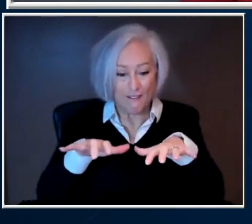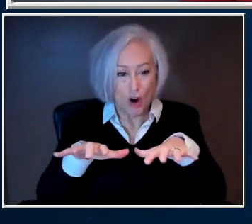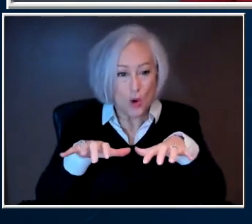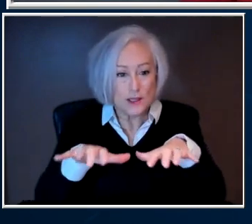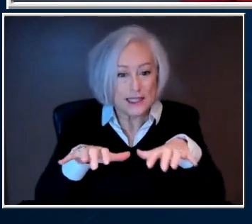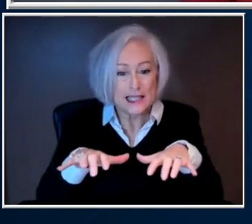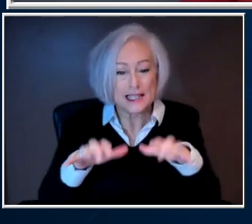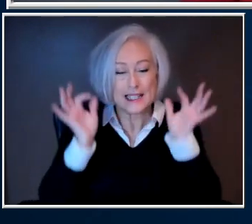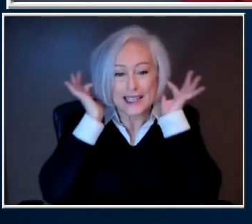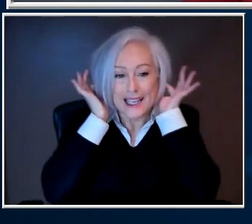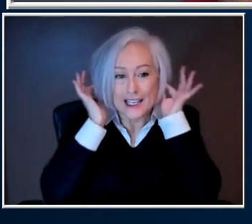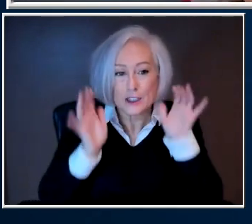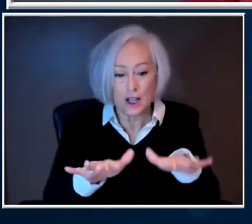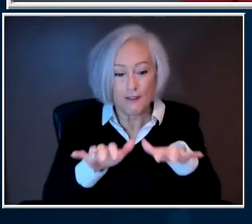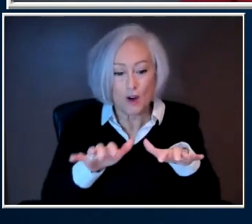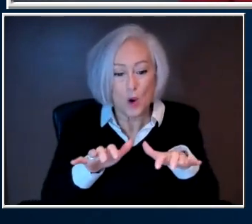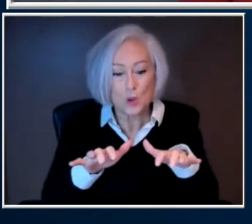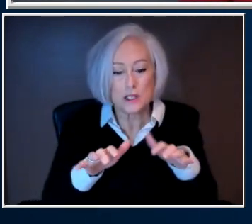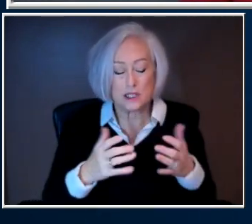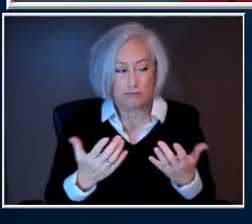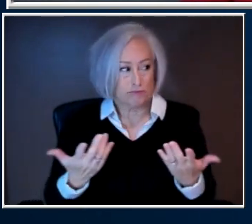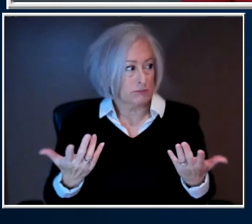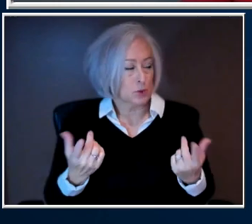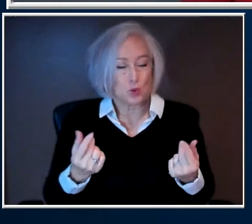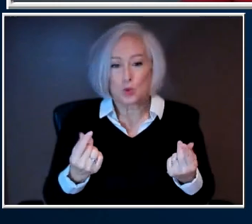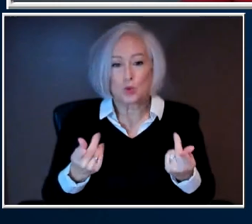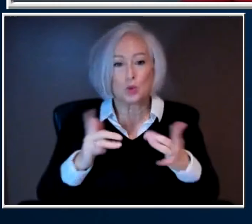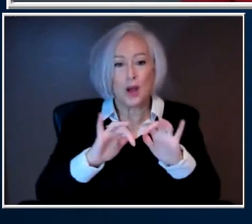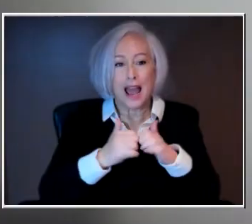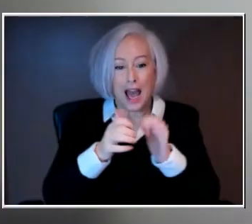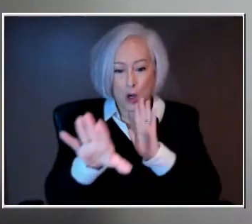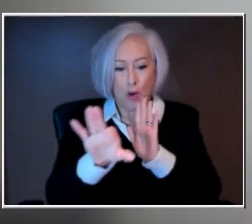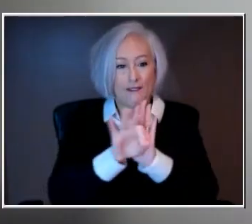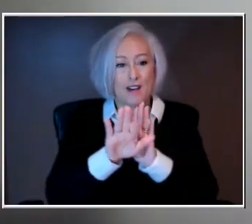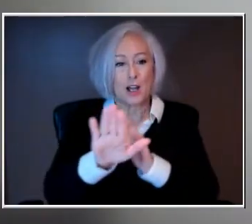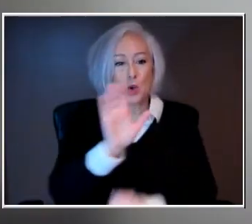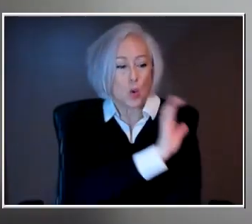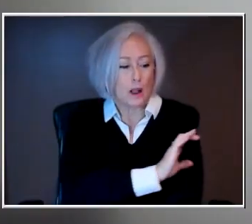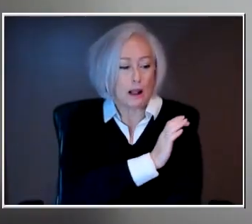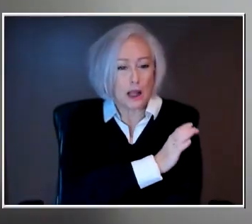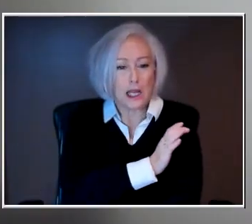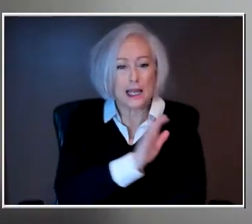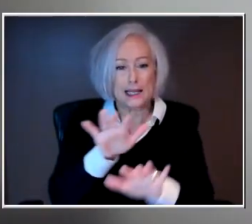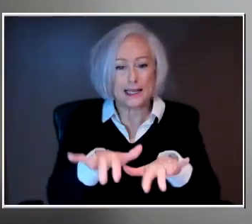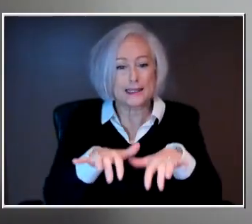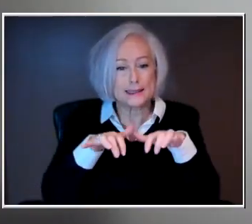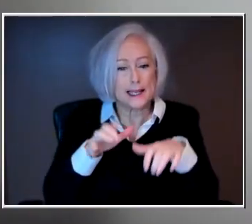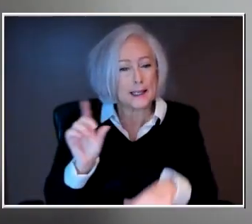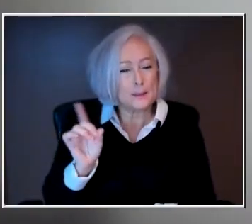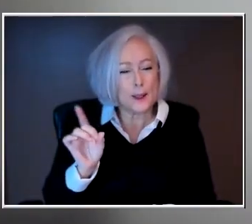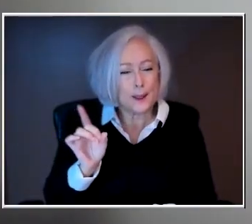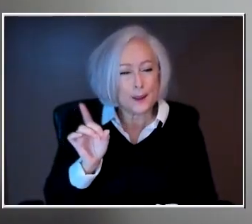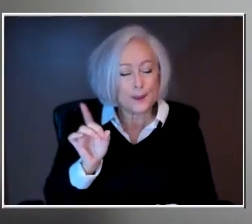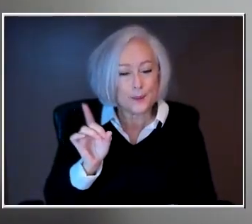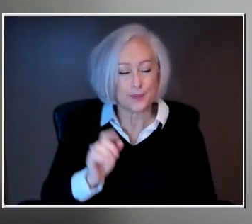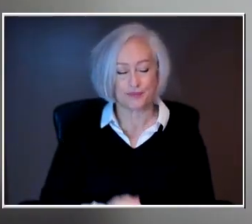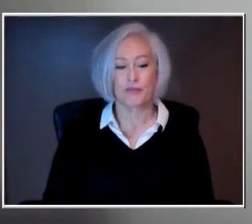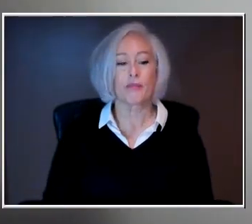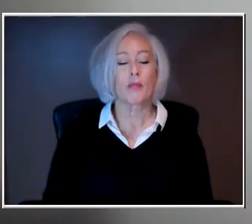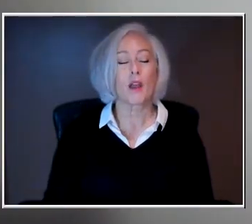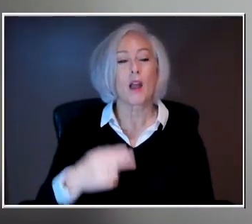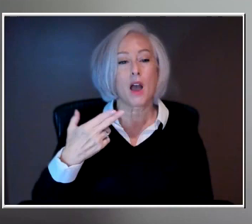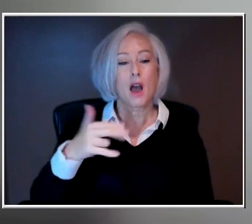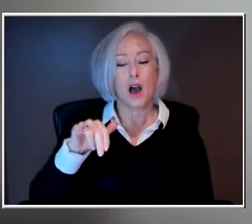us know when we need to step away and come find you. Yeah, I think that when it comes to